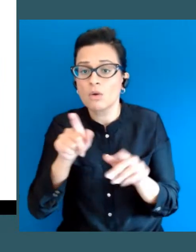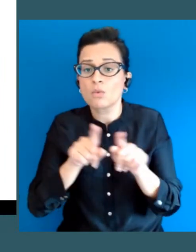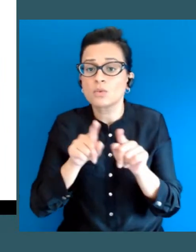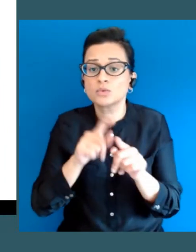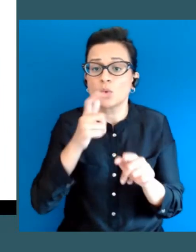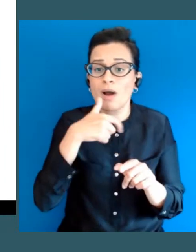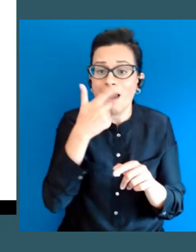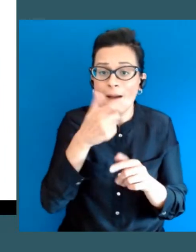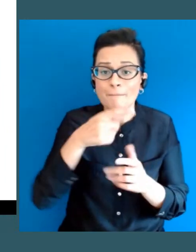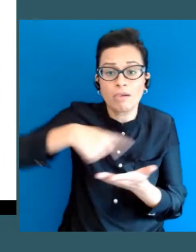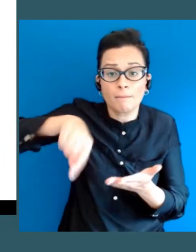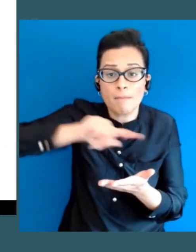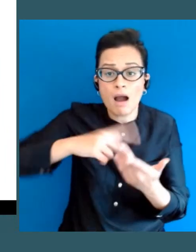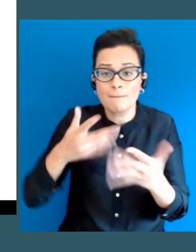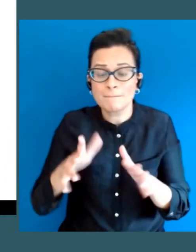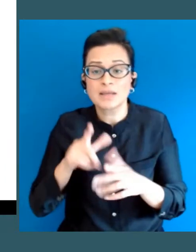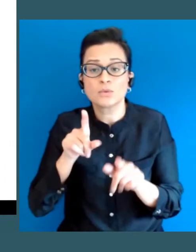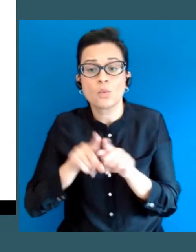problems.